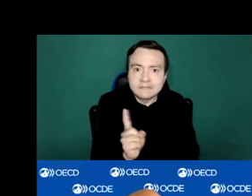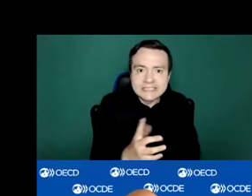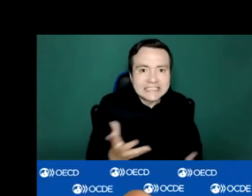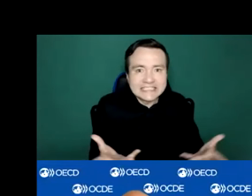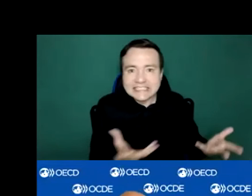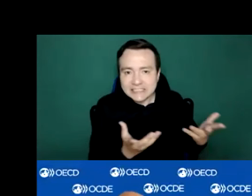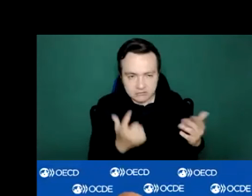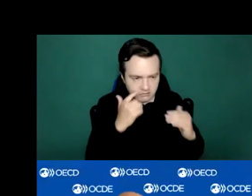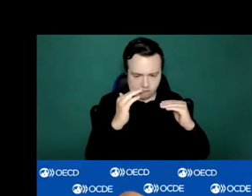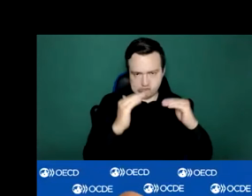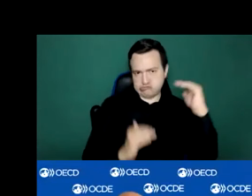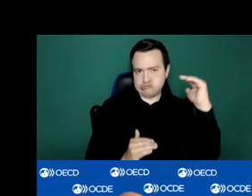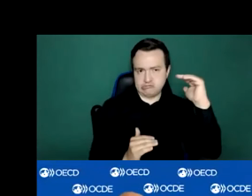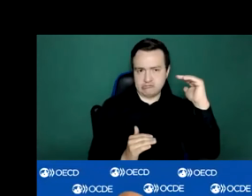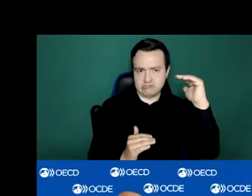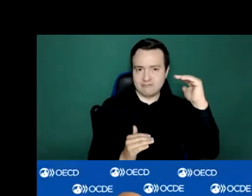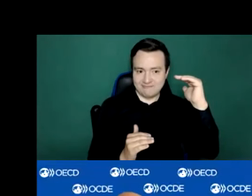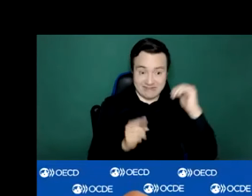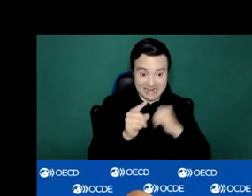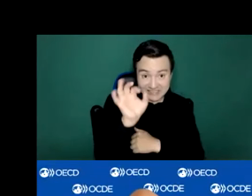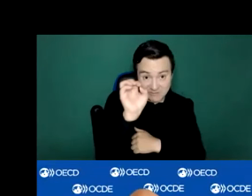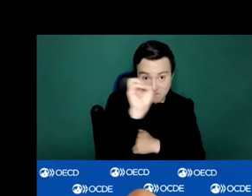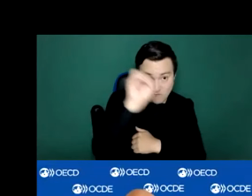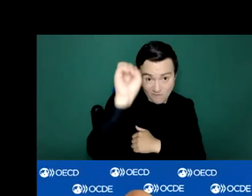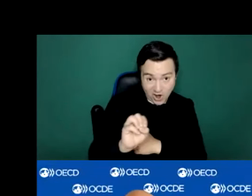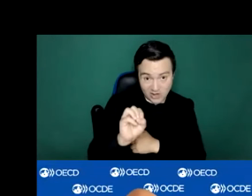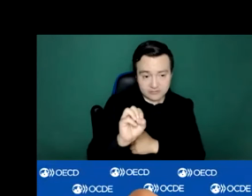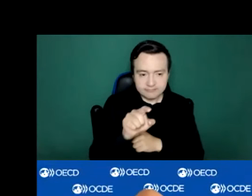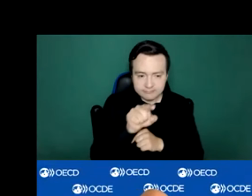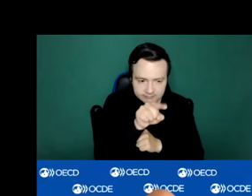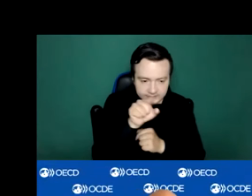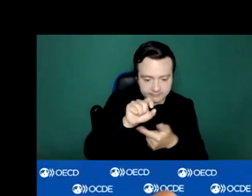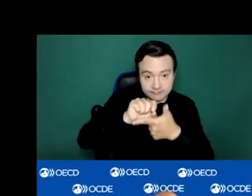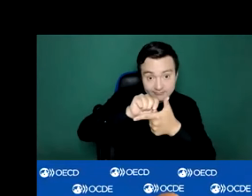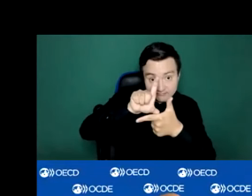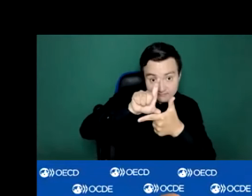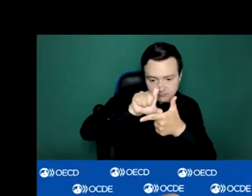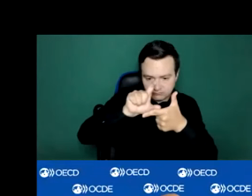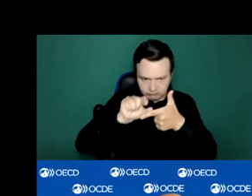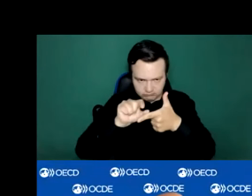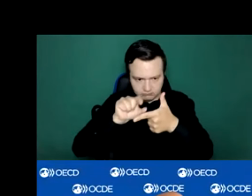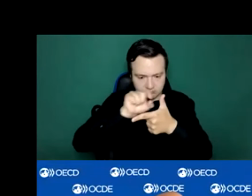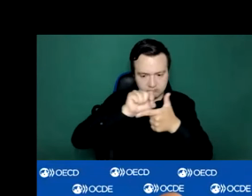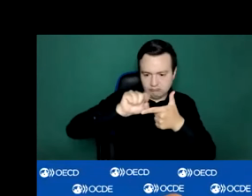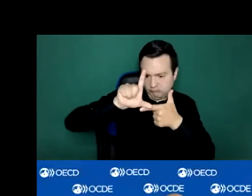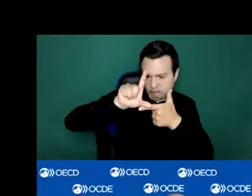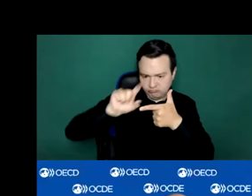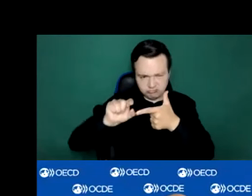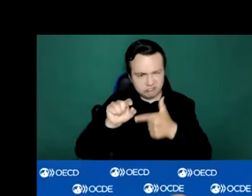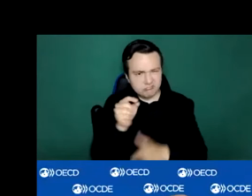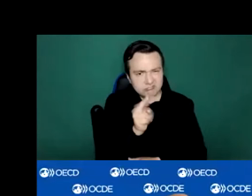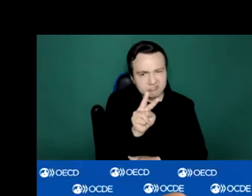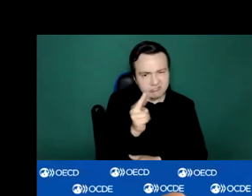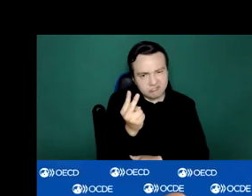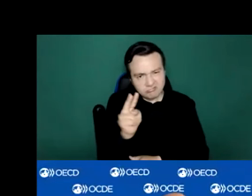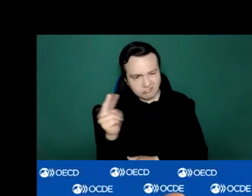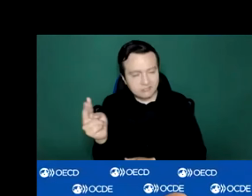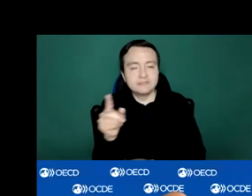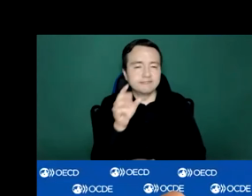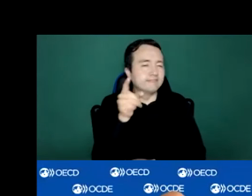therefore as a proxy for income in both countries, but in both groups of countries. But it is much more important in the countries in